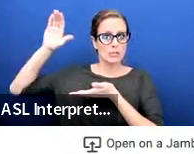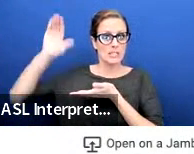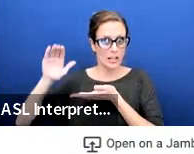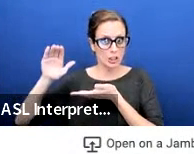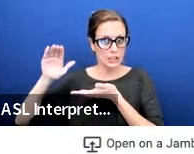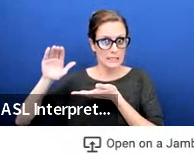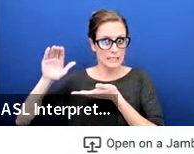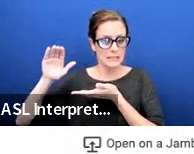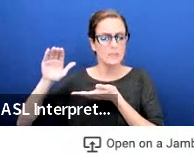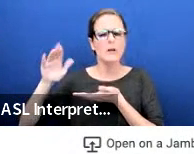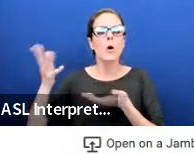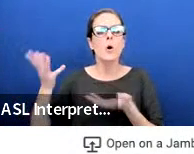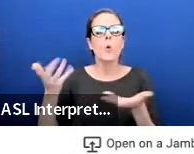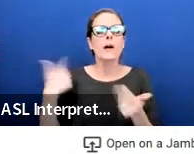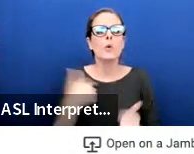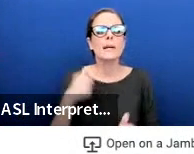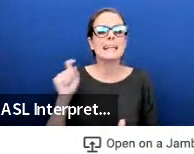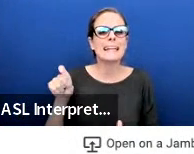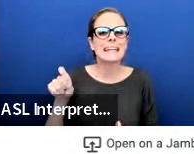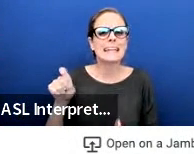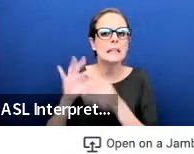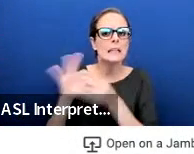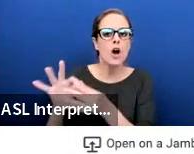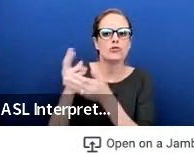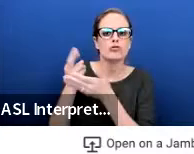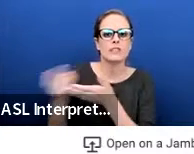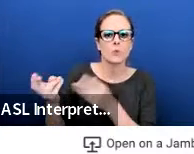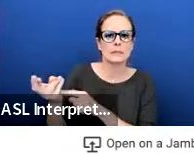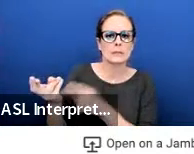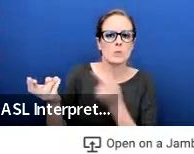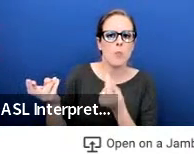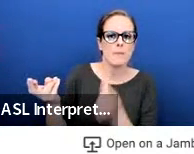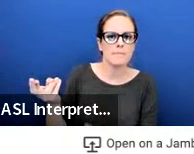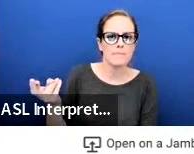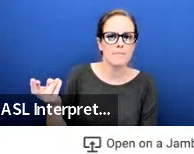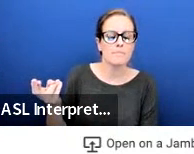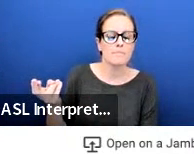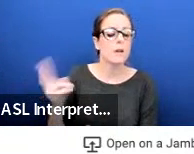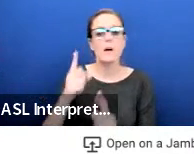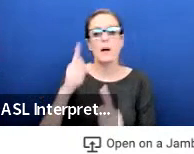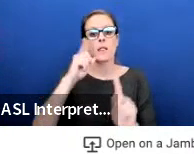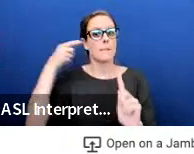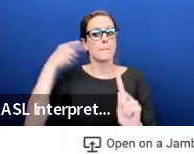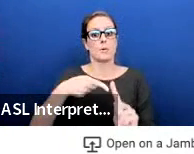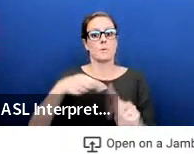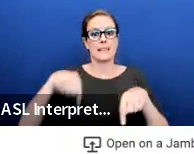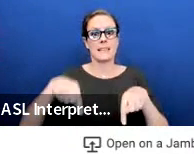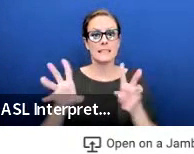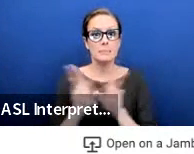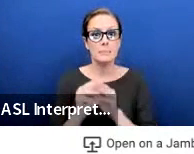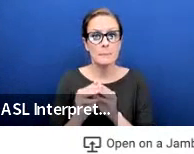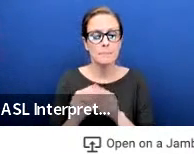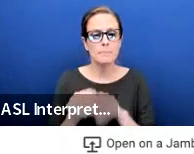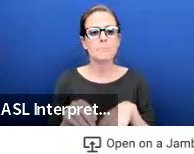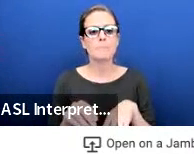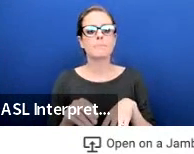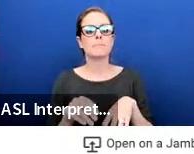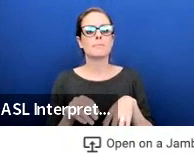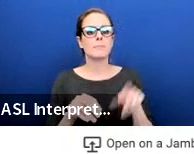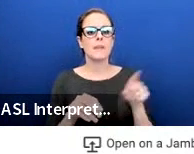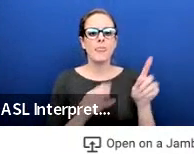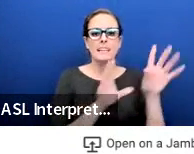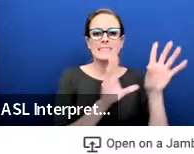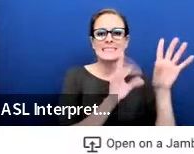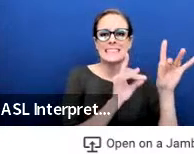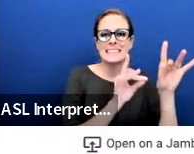do we need in terms of resources? And so the idea here is really to figure out from these stickies where to place them on this